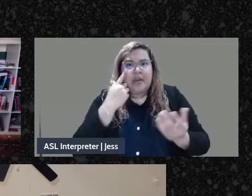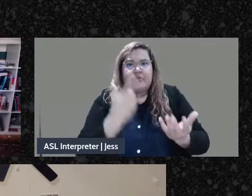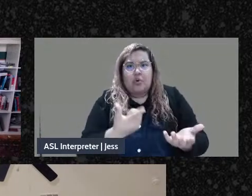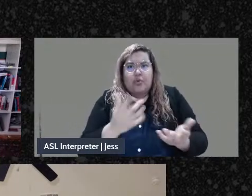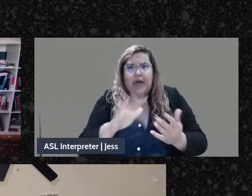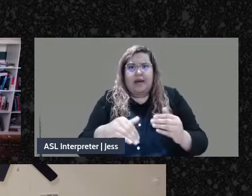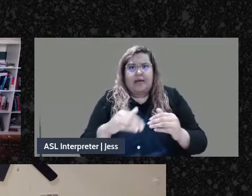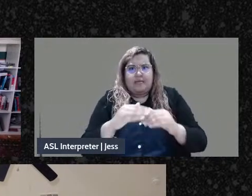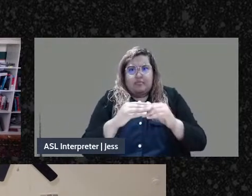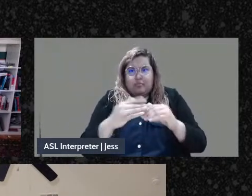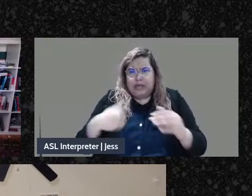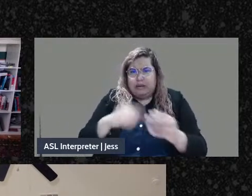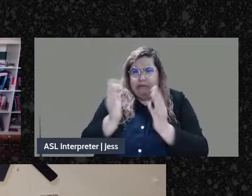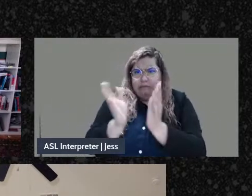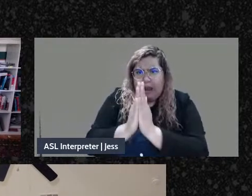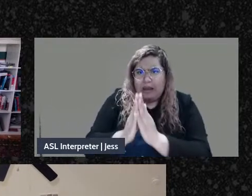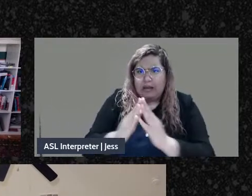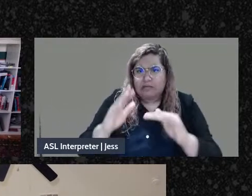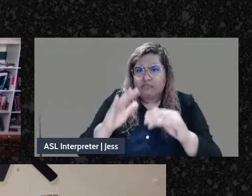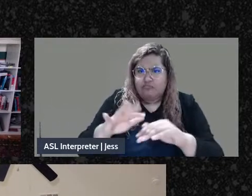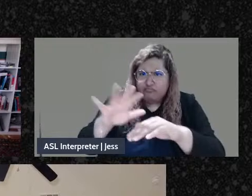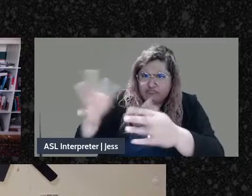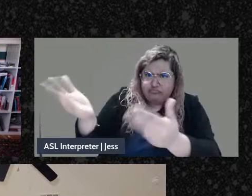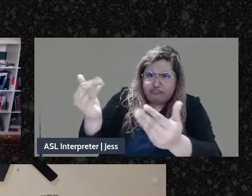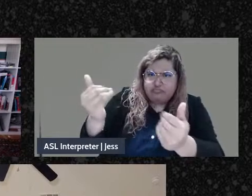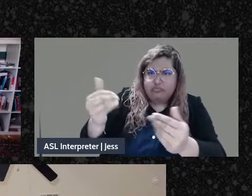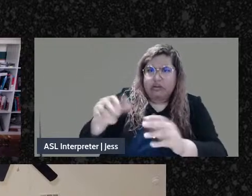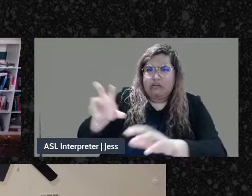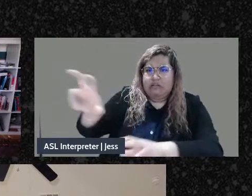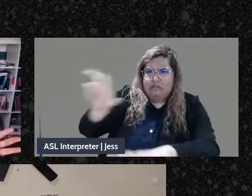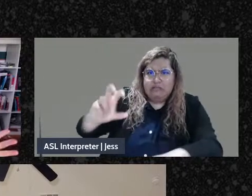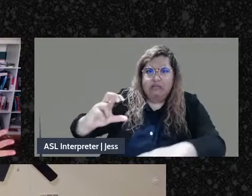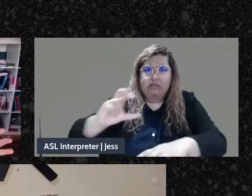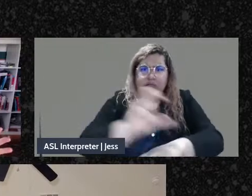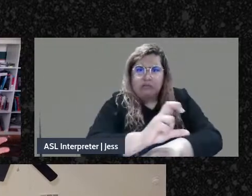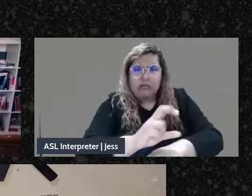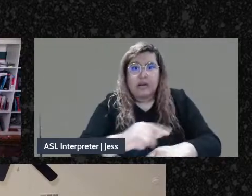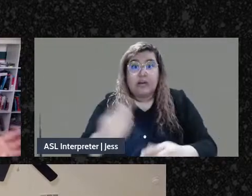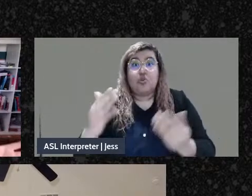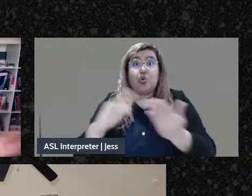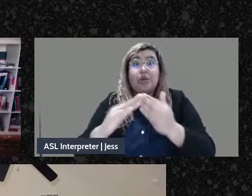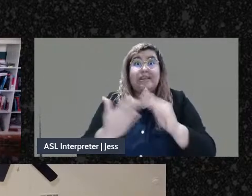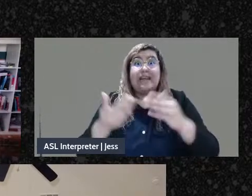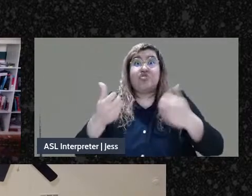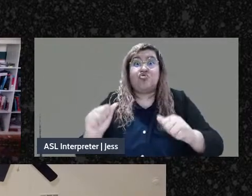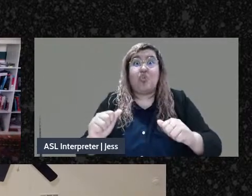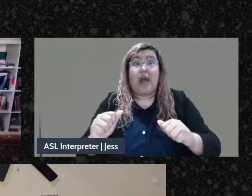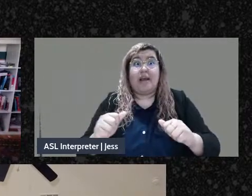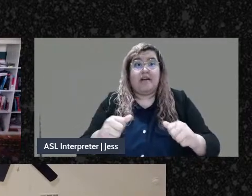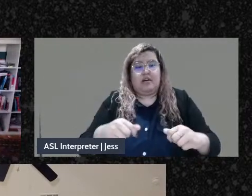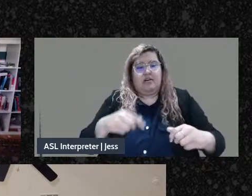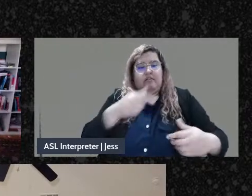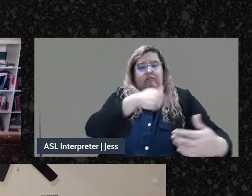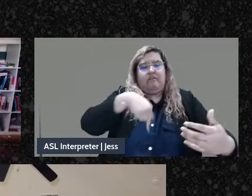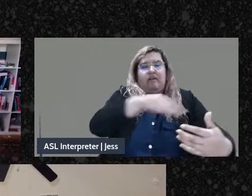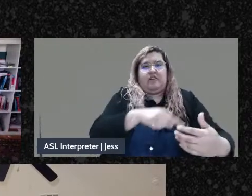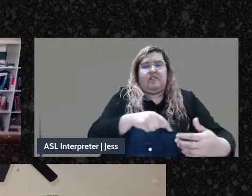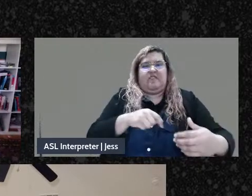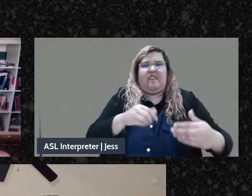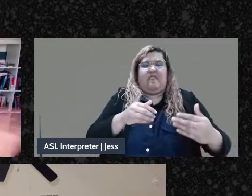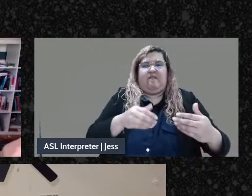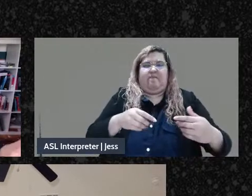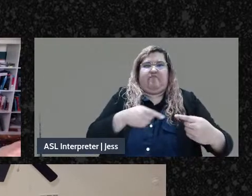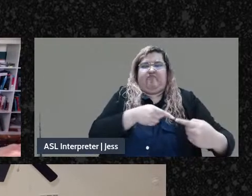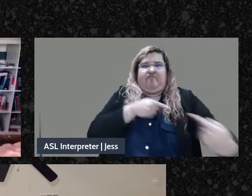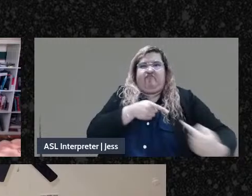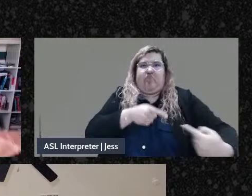progressive income tax in the city. The city was trying to pit us against each other. And we said, no deal. We actually are all on the same side. We know that we need to